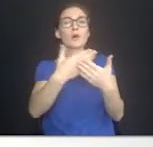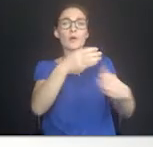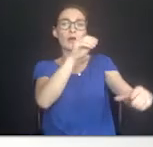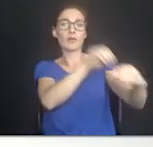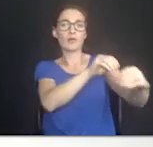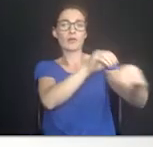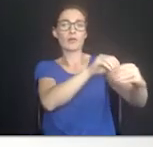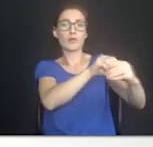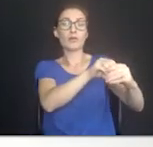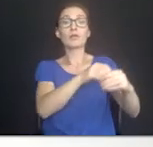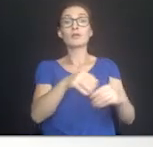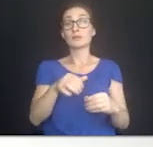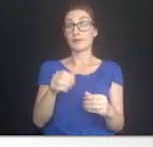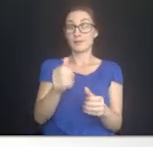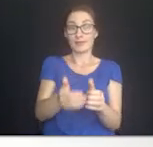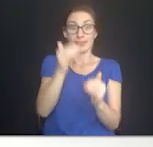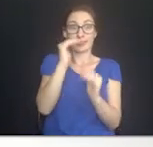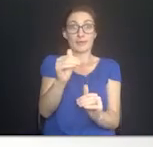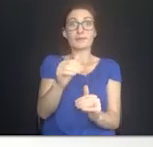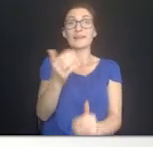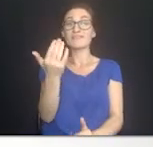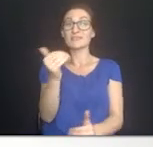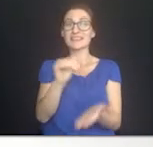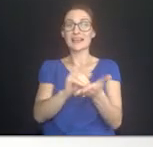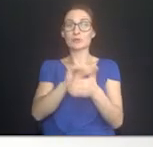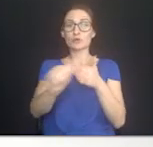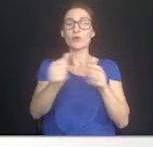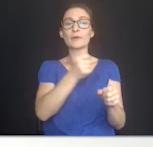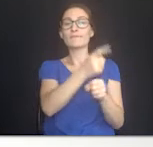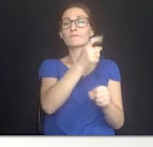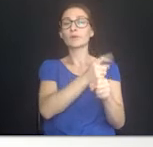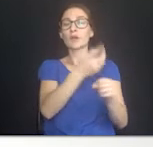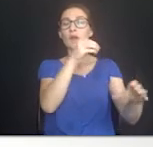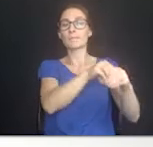year. Yes.